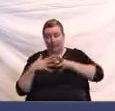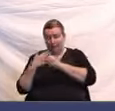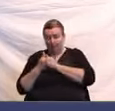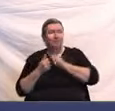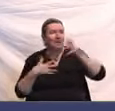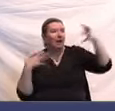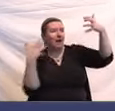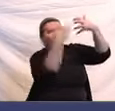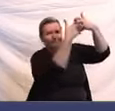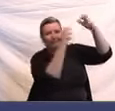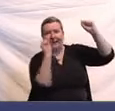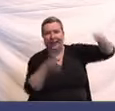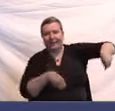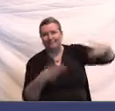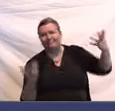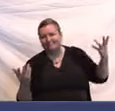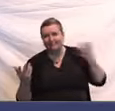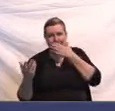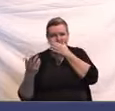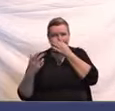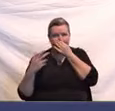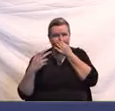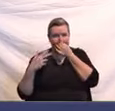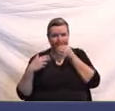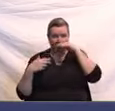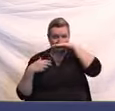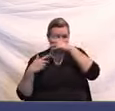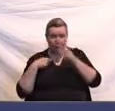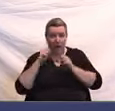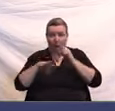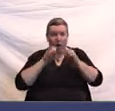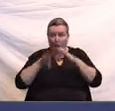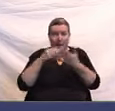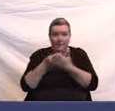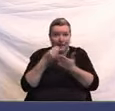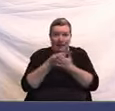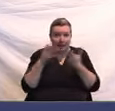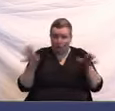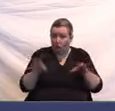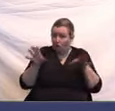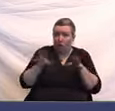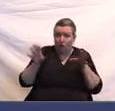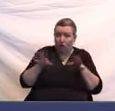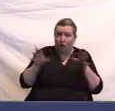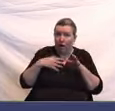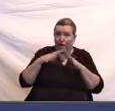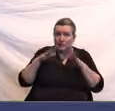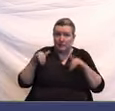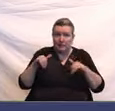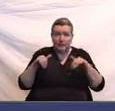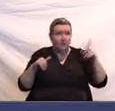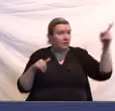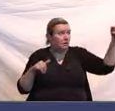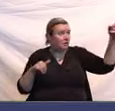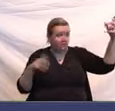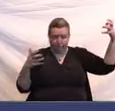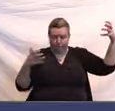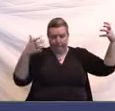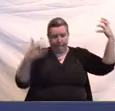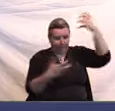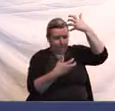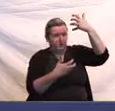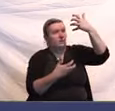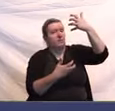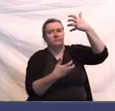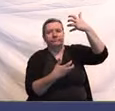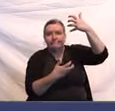otherwise it's throwing, if we throw more than what we're throwing at, it's good money after bad. So fair point. Pat, I